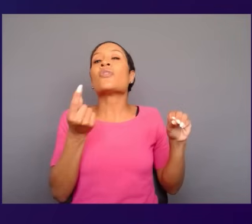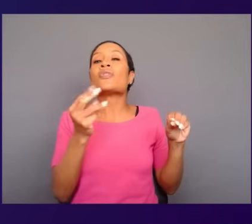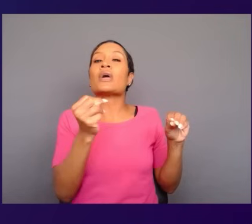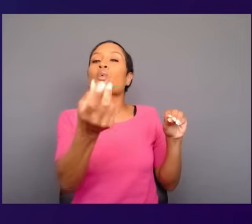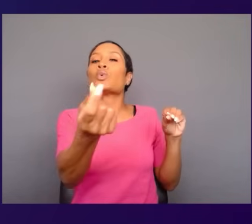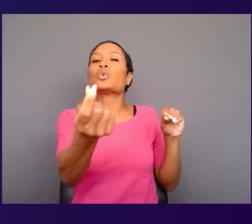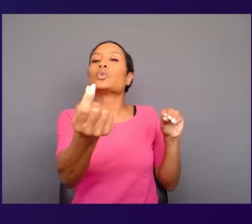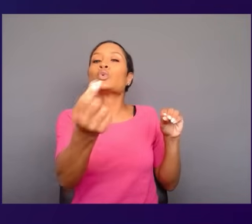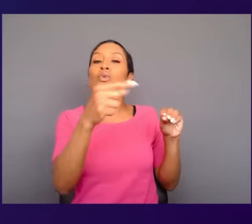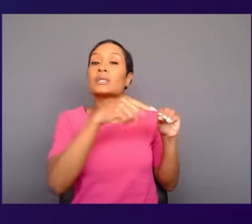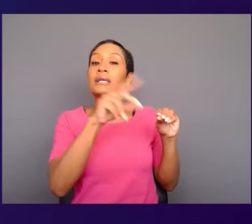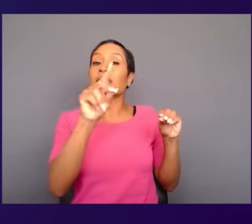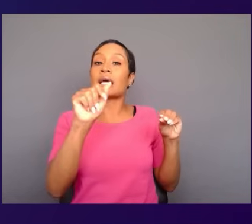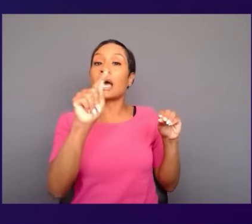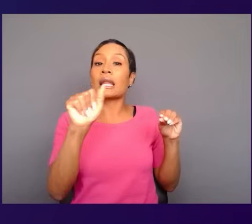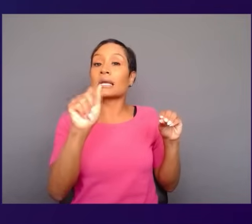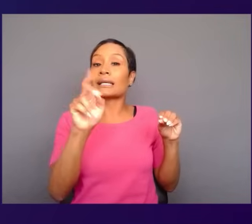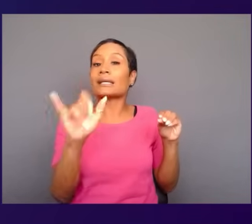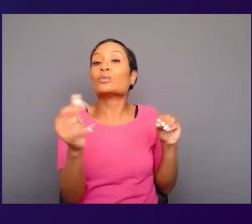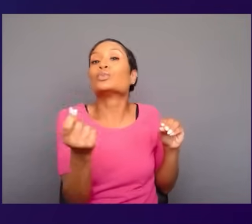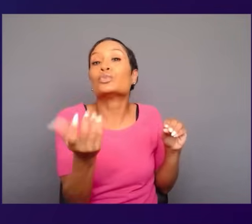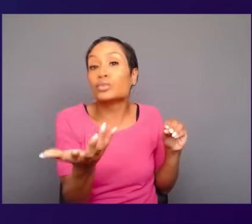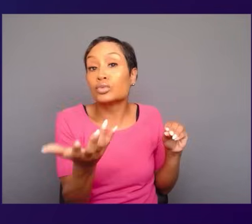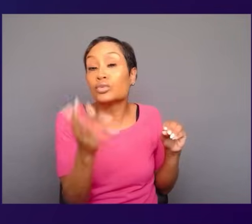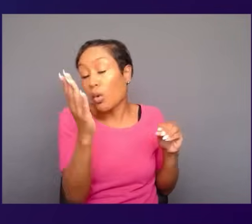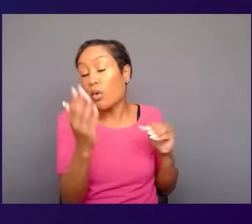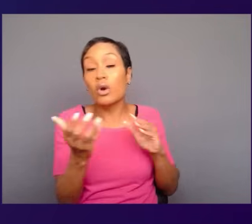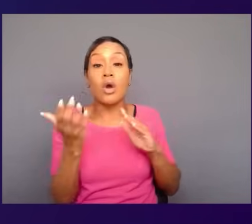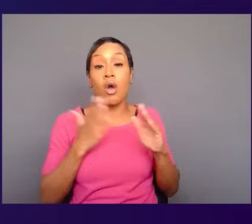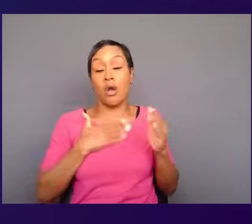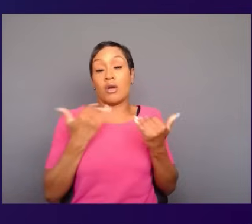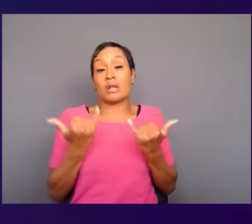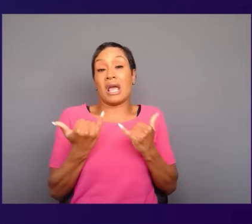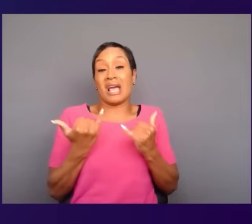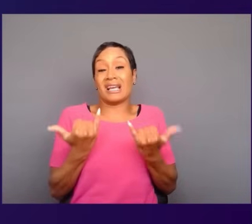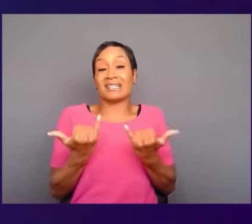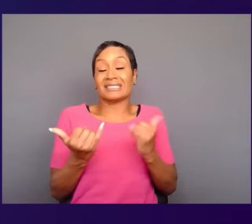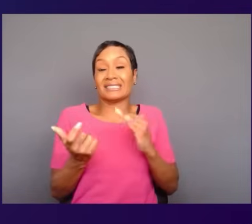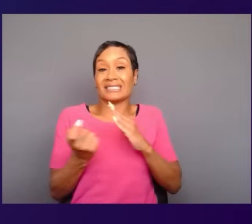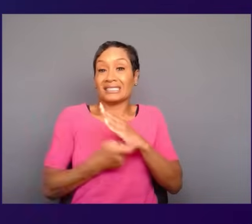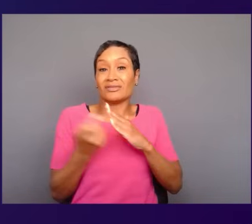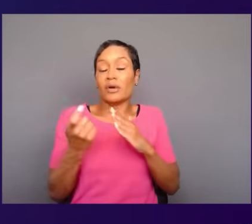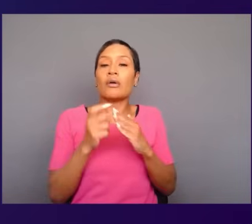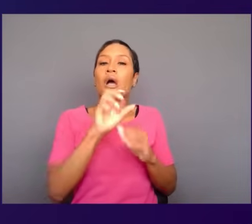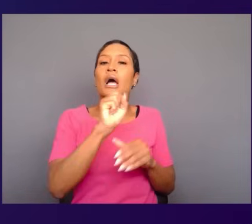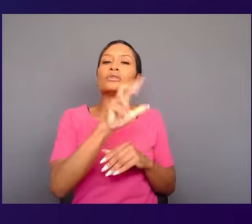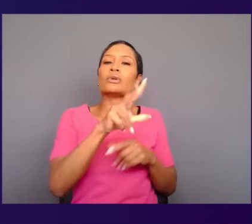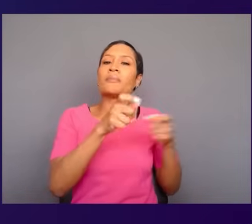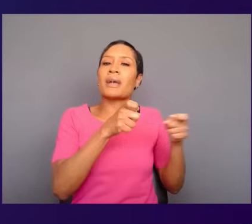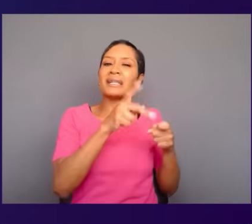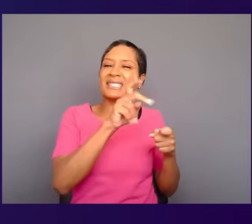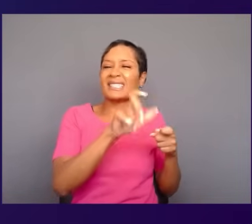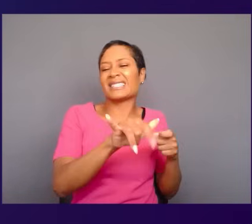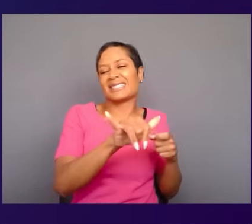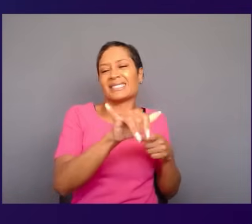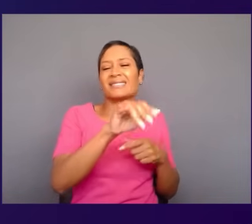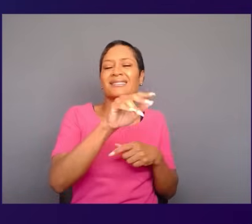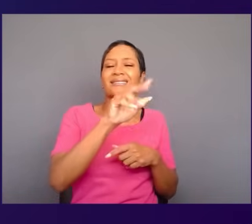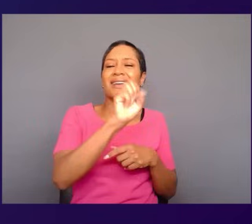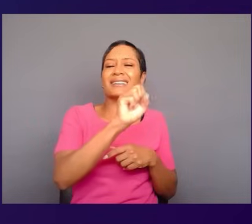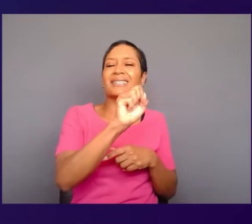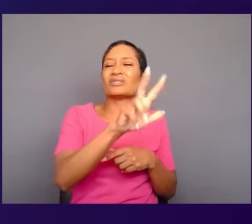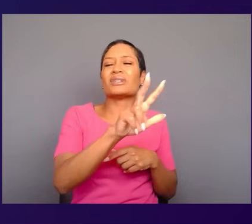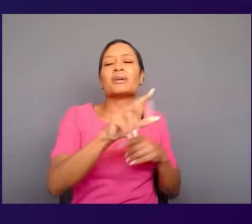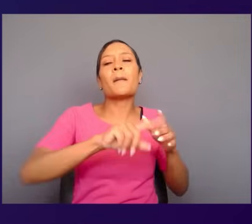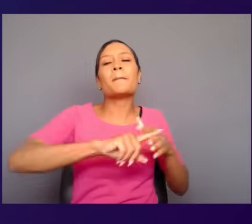key come into play, right? So the default encryption is S3 managed keys, SSC S3. This is the base layer